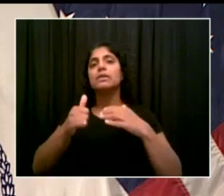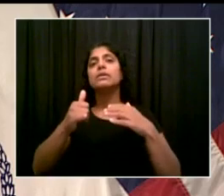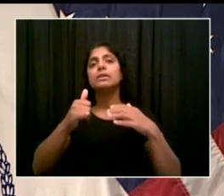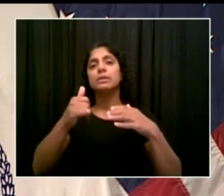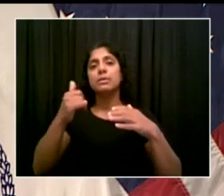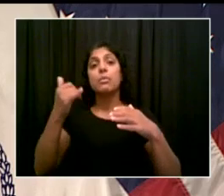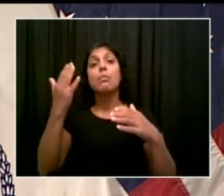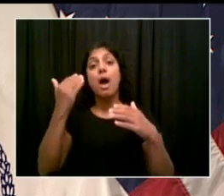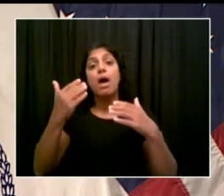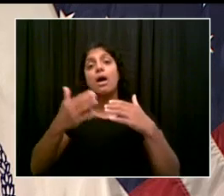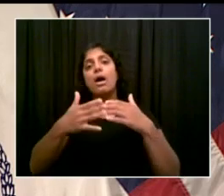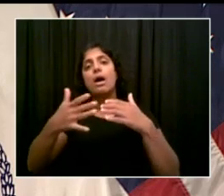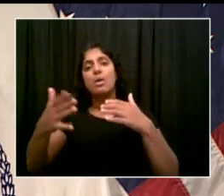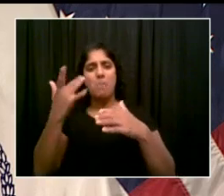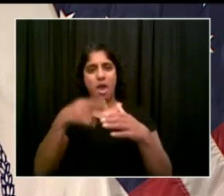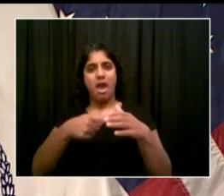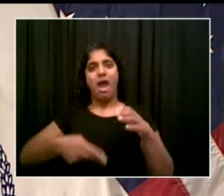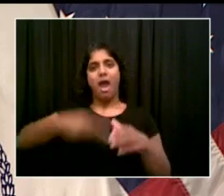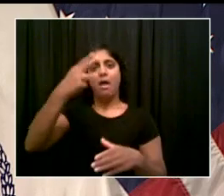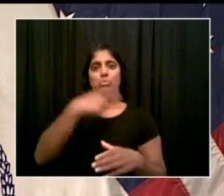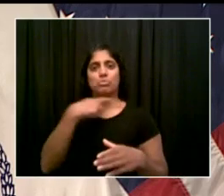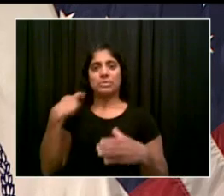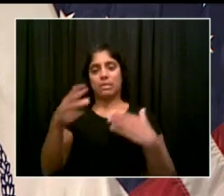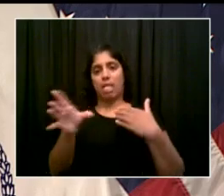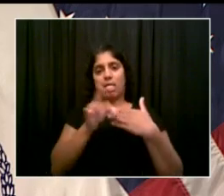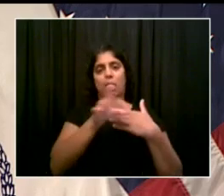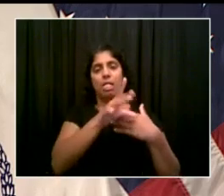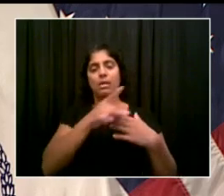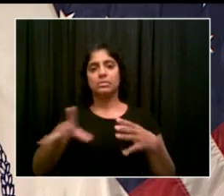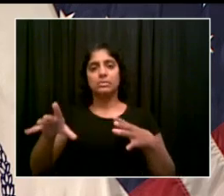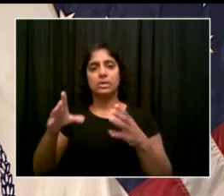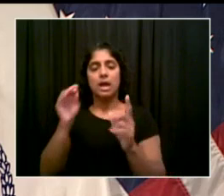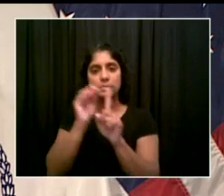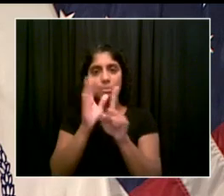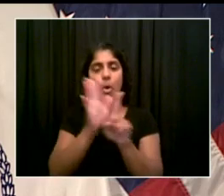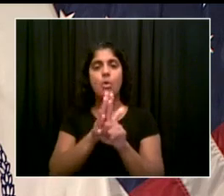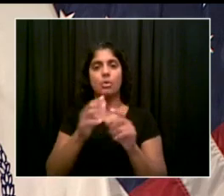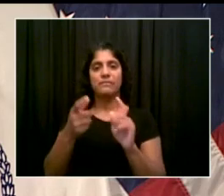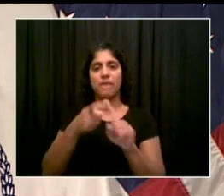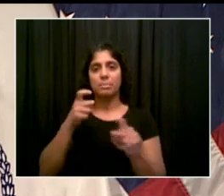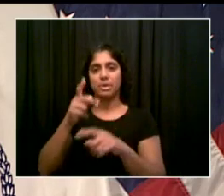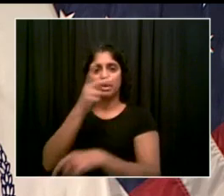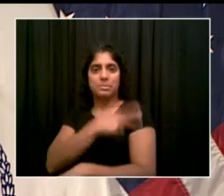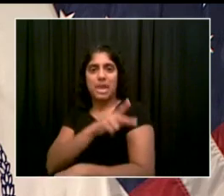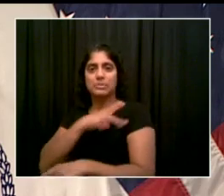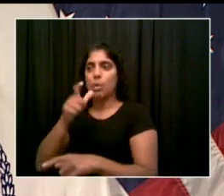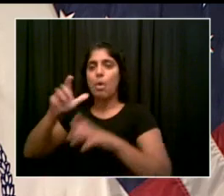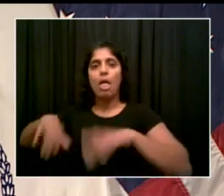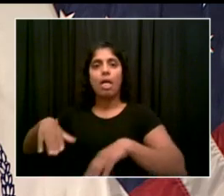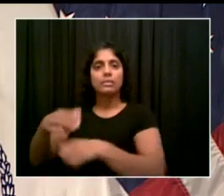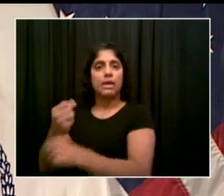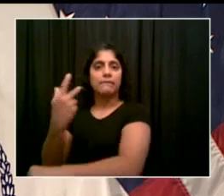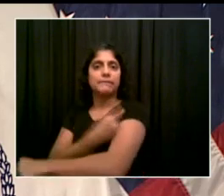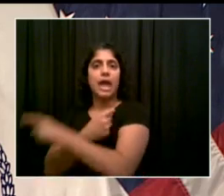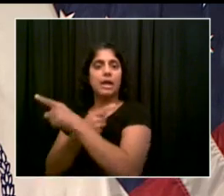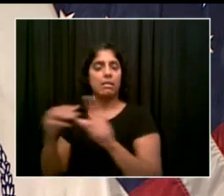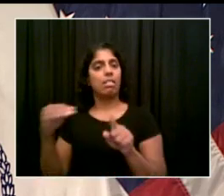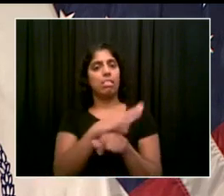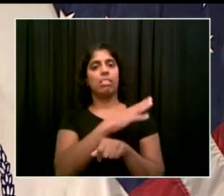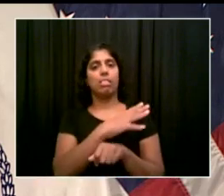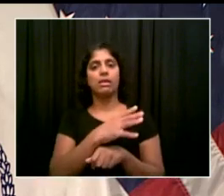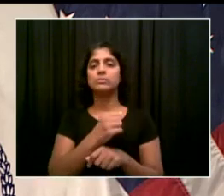and keep going from there. We are definitely looking at other possibilities, but we're not there yet. This is the piece we're doing right away. Go ahead,